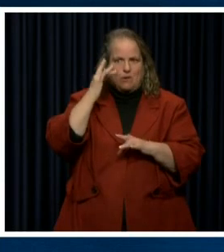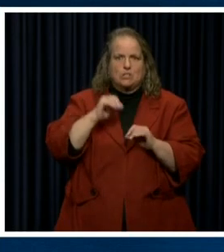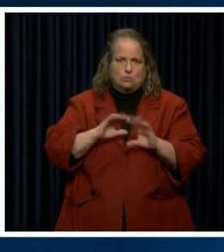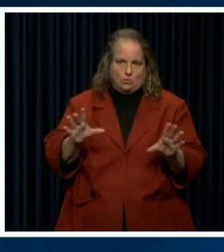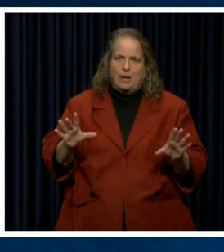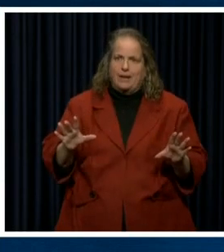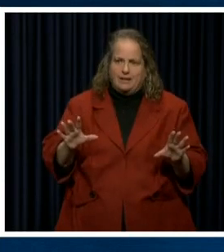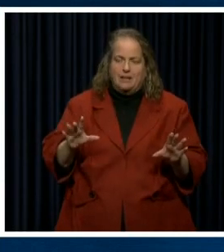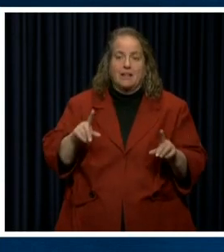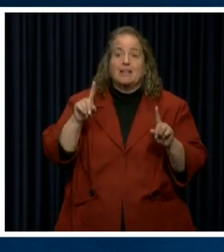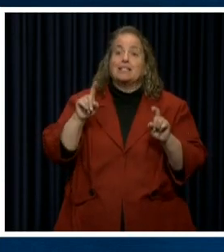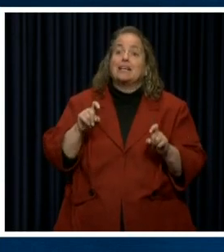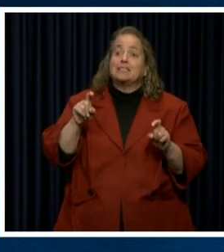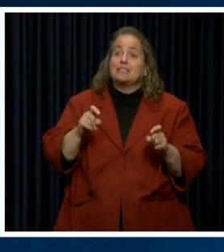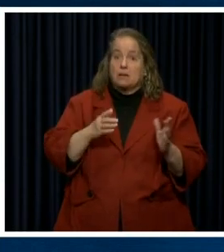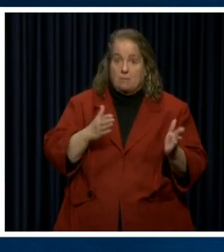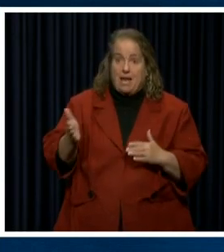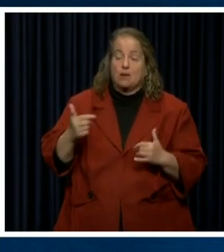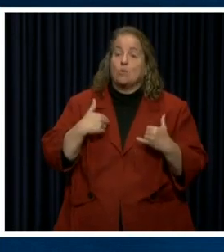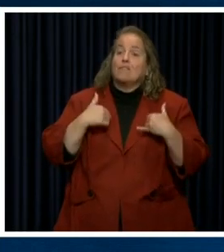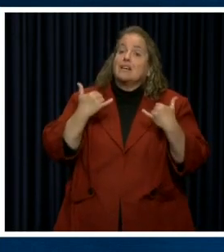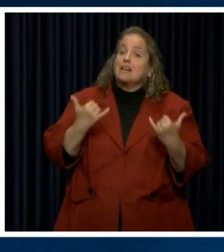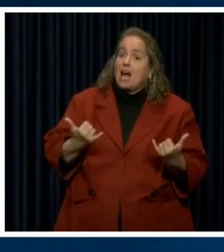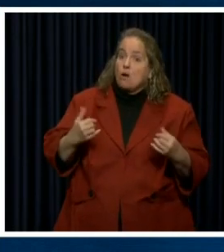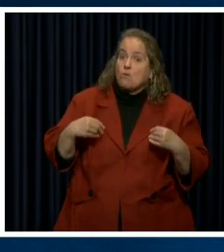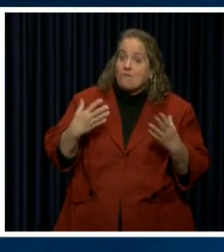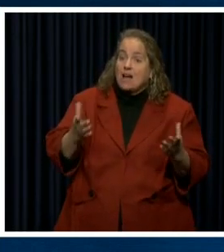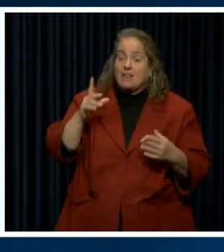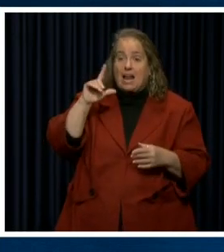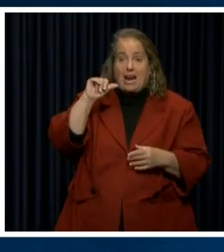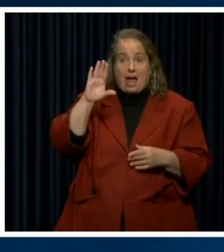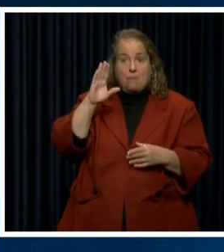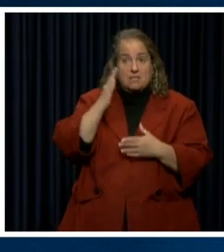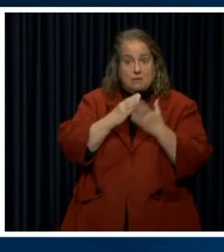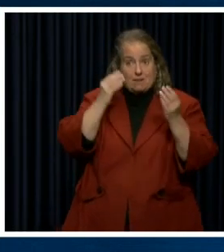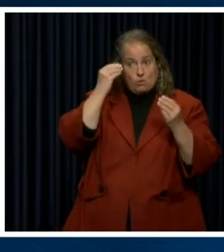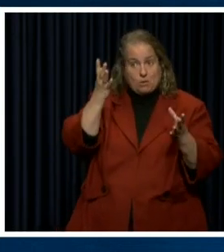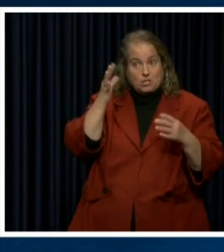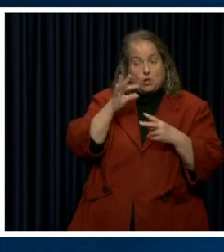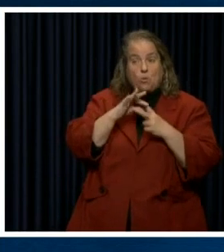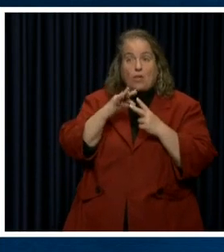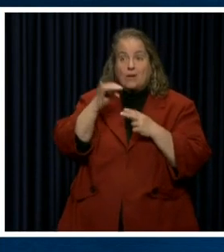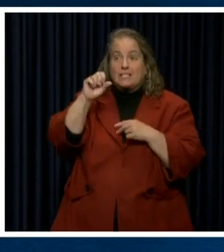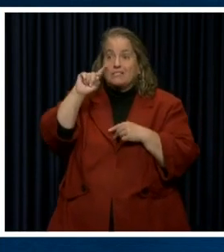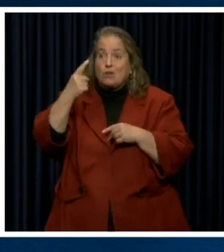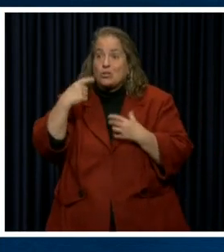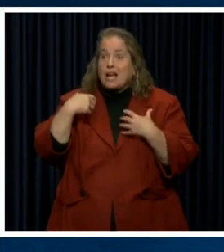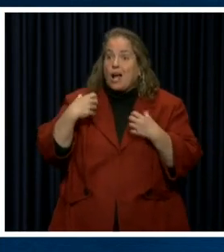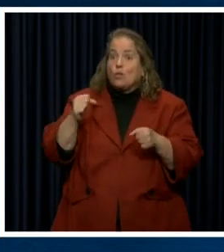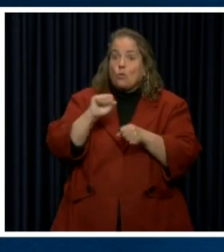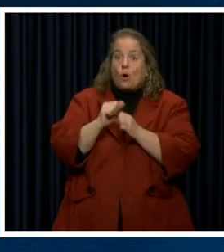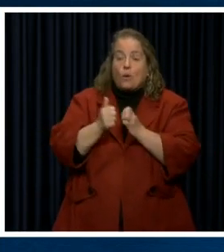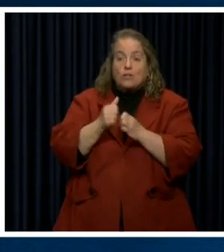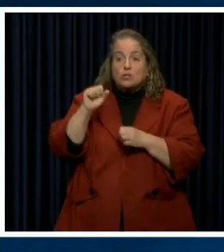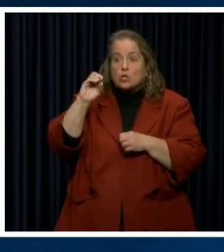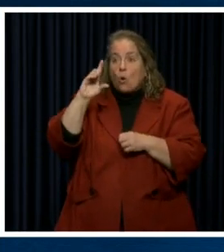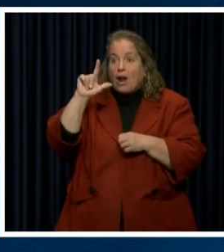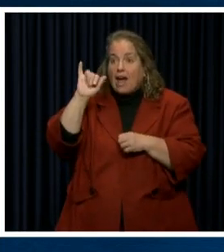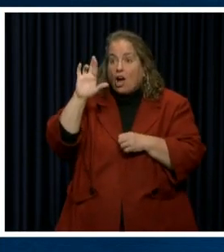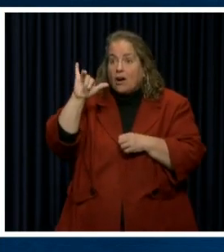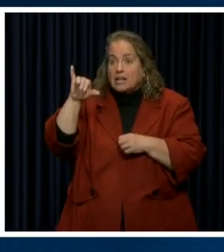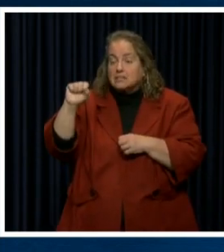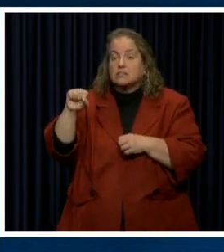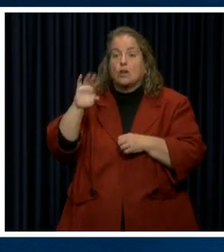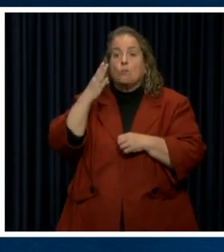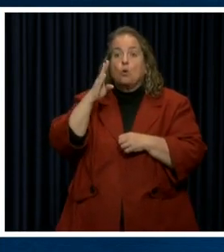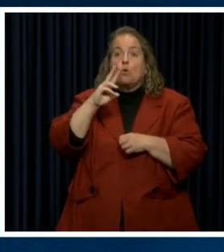plan. We have now provided the lab information, whether it's First Health working with Solaris or Blue Water, to where